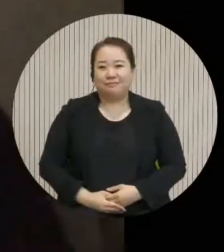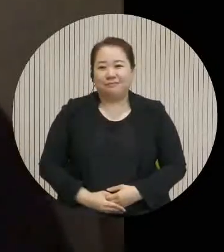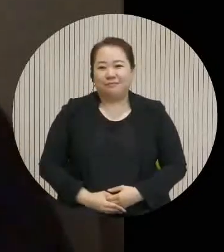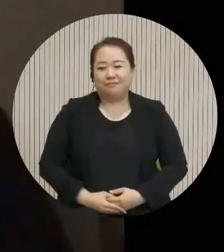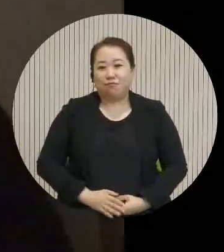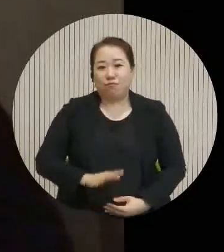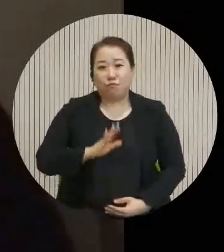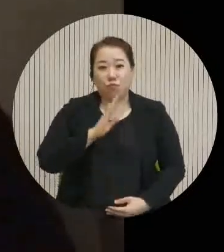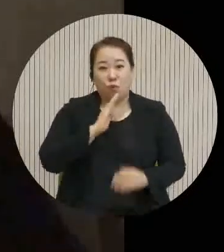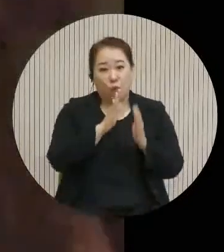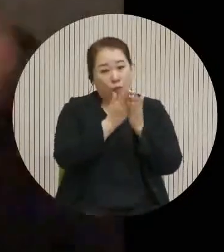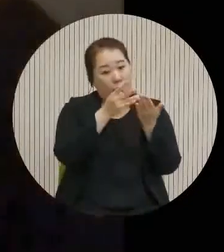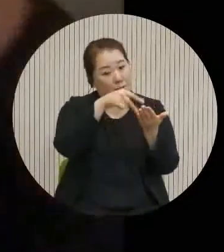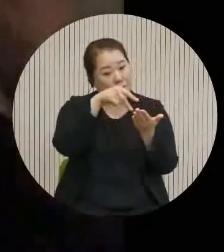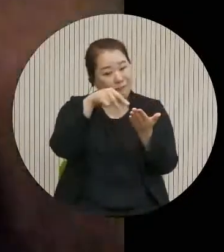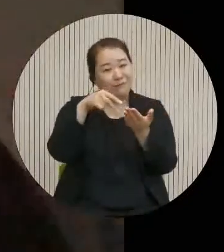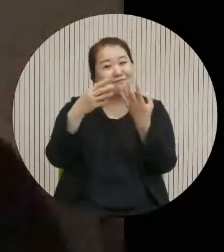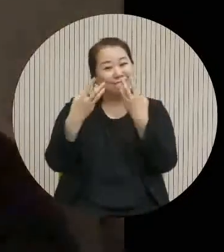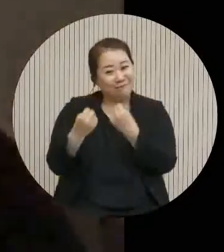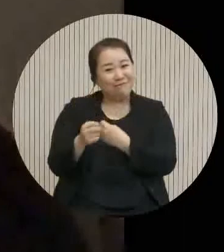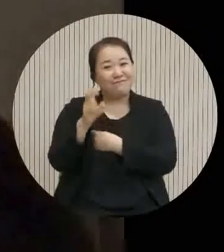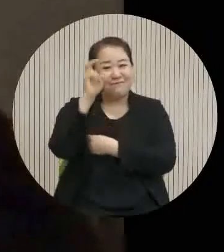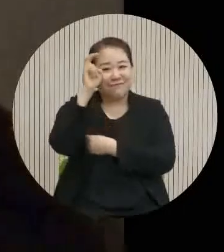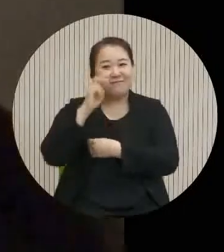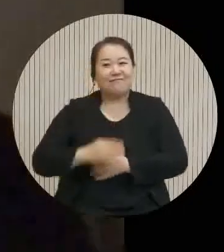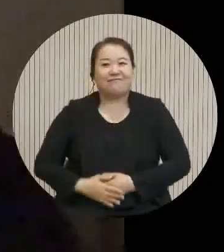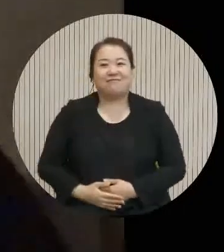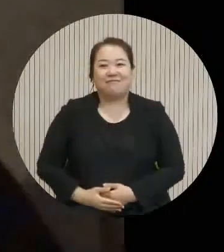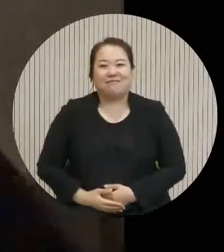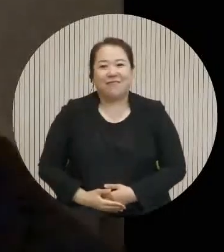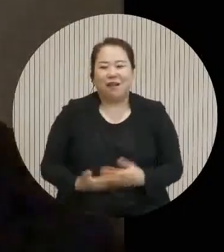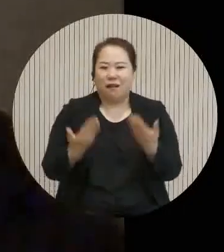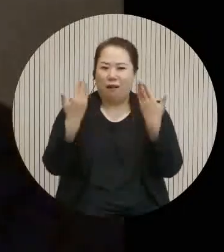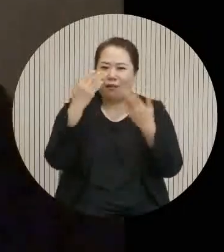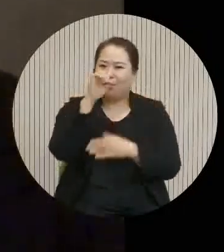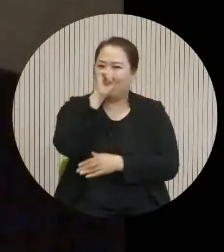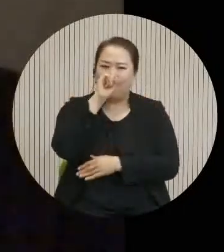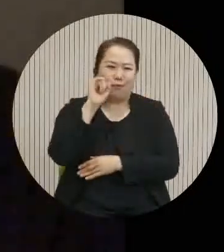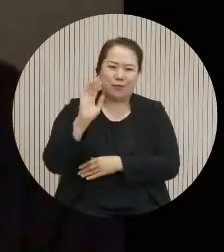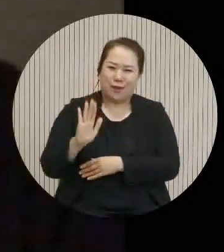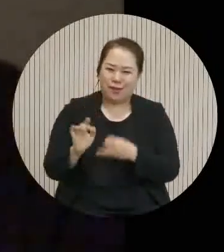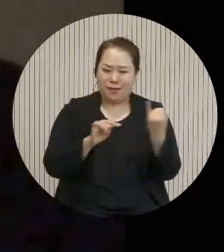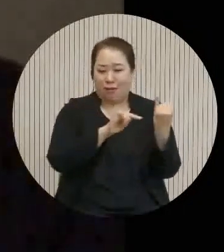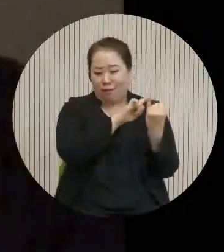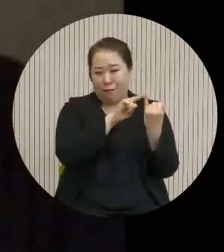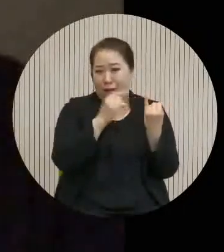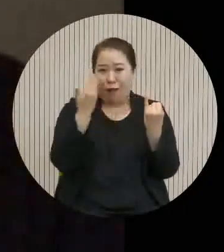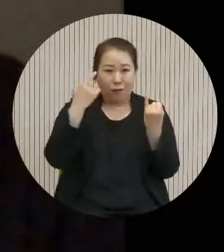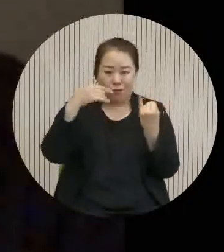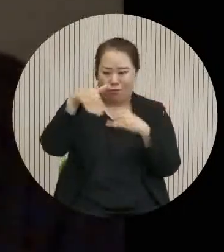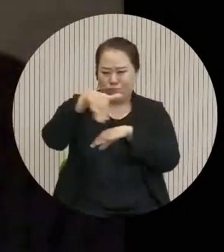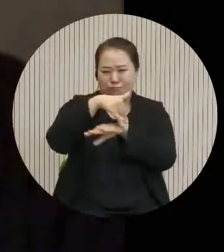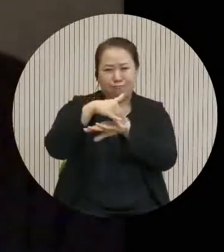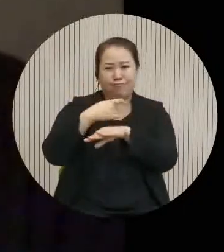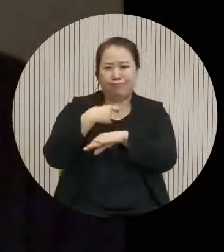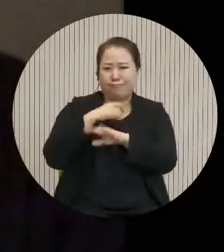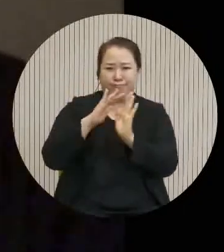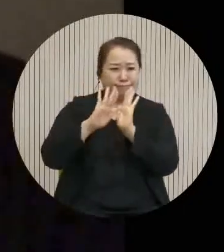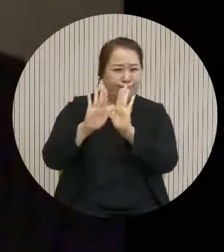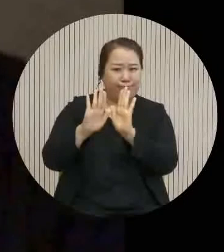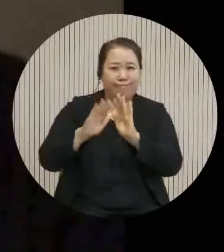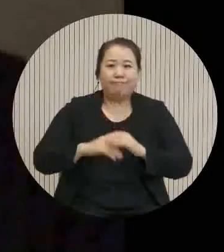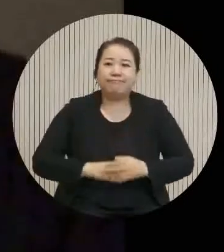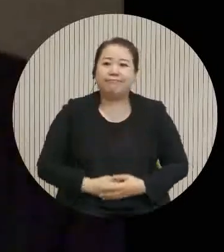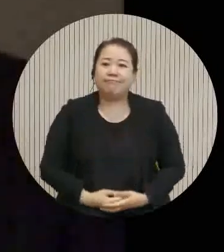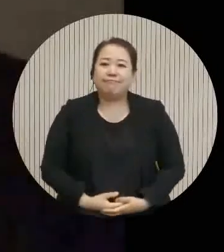reading material. She didn't like school. She hated school, so she just didn't go. She would show up for the last